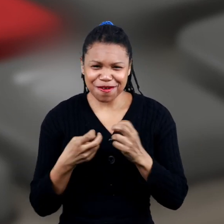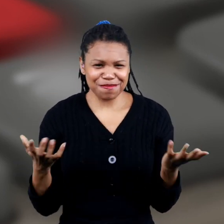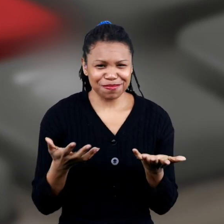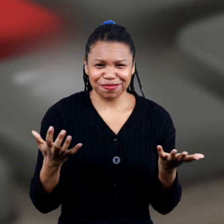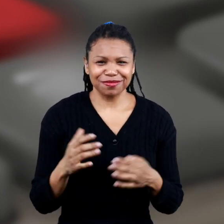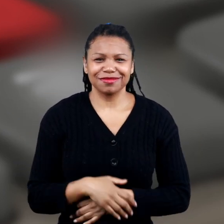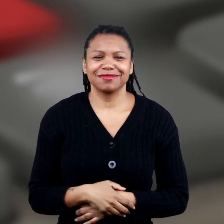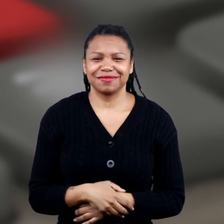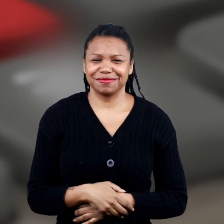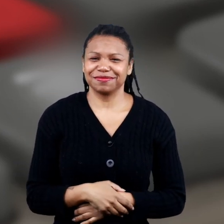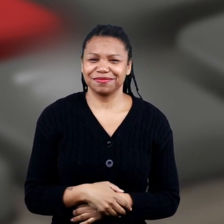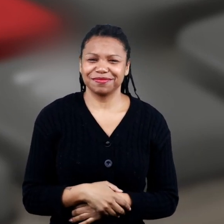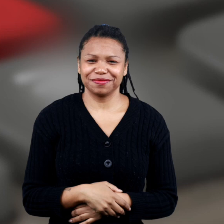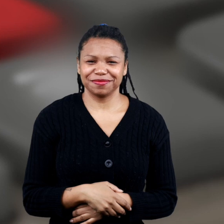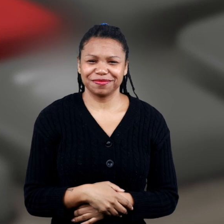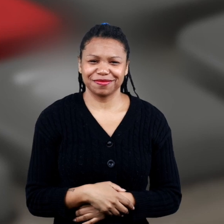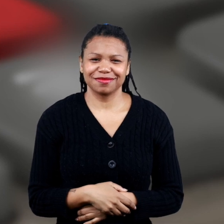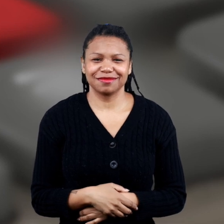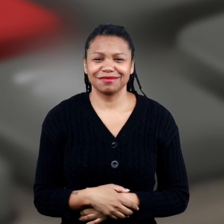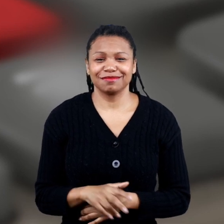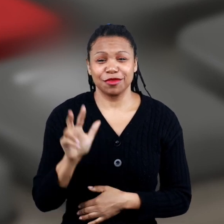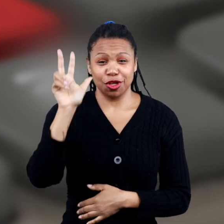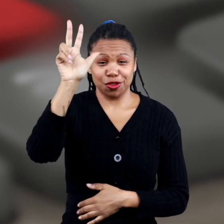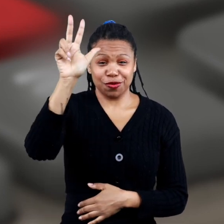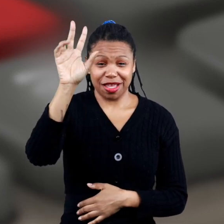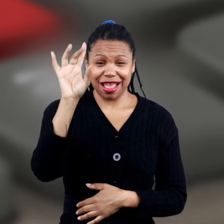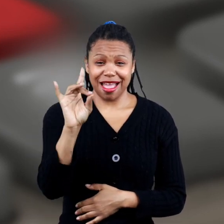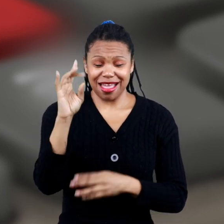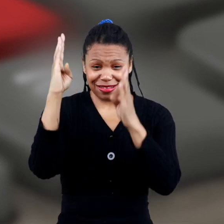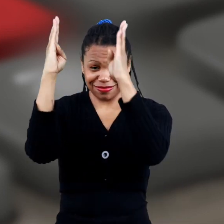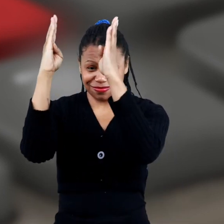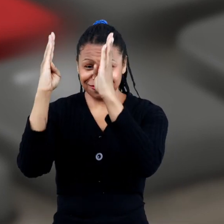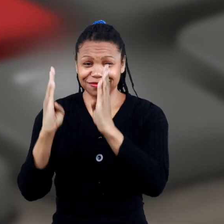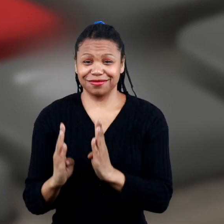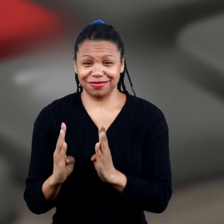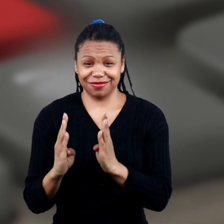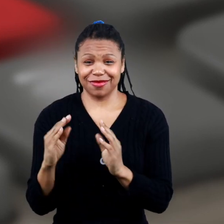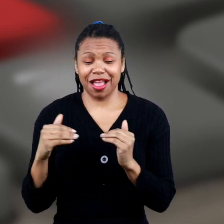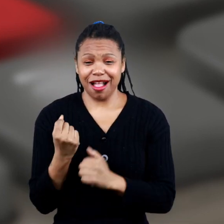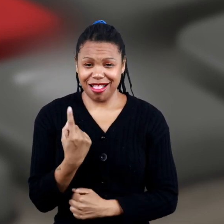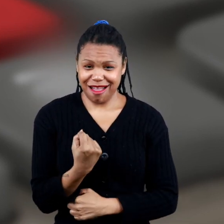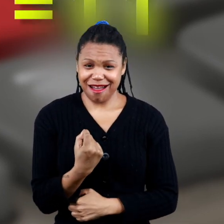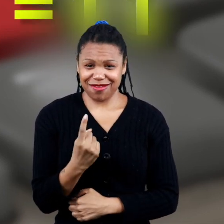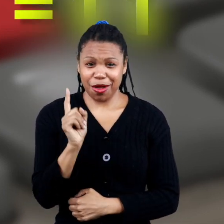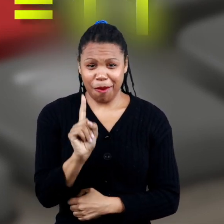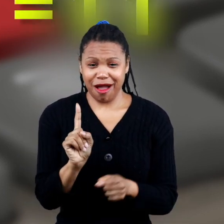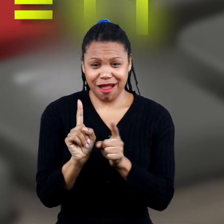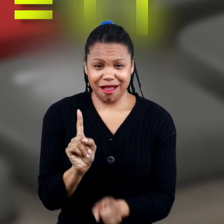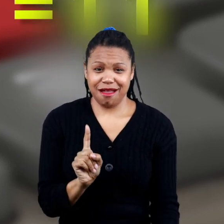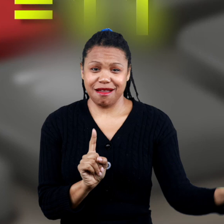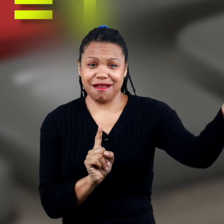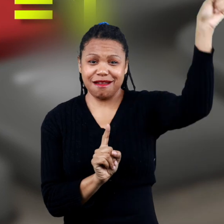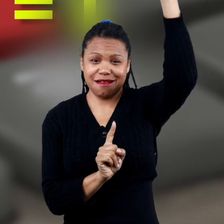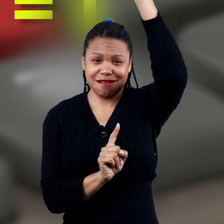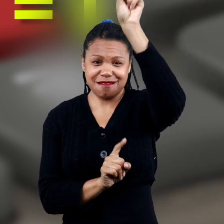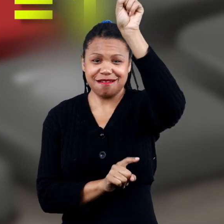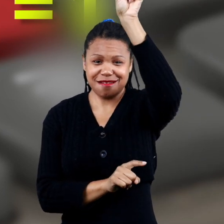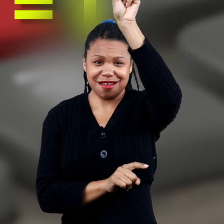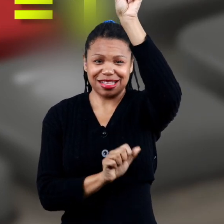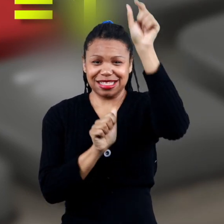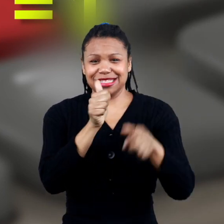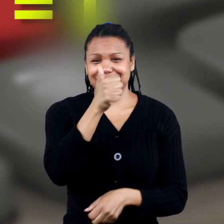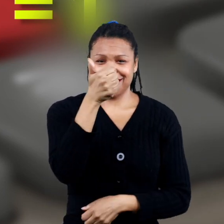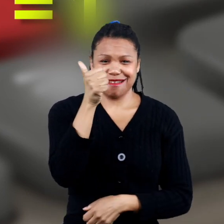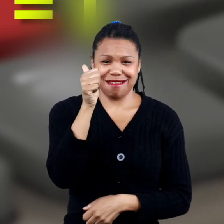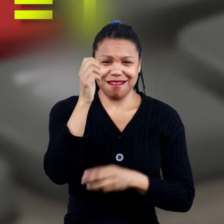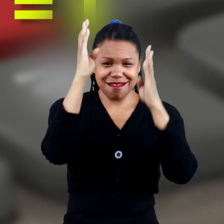Sixty-nine ninety-three plus forty-four thirty-eight. So you've got the three plus the eight is eleven. So a one